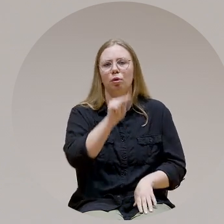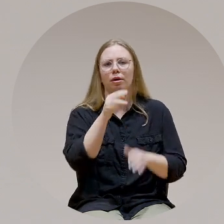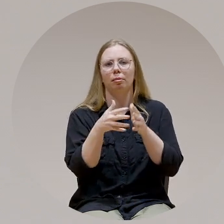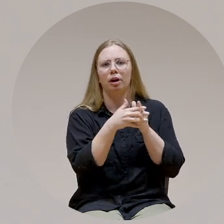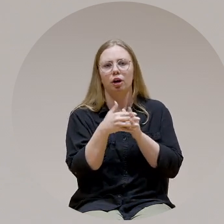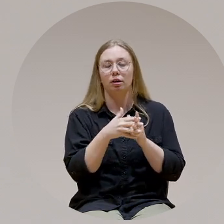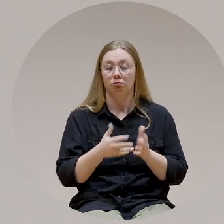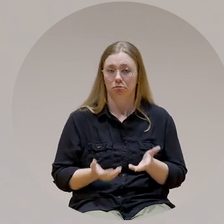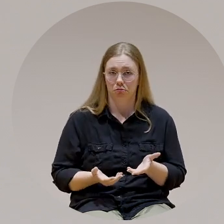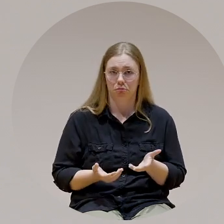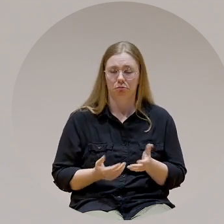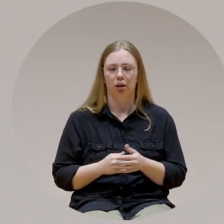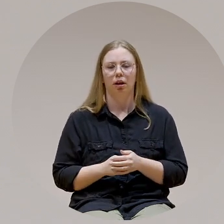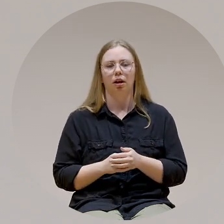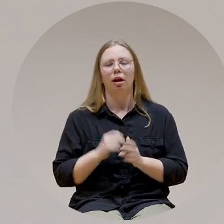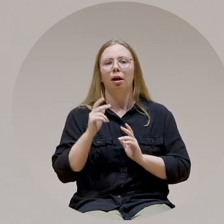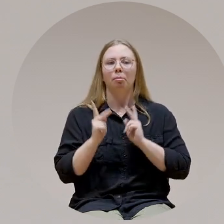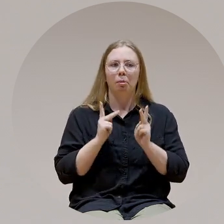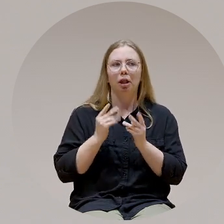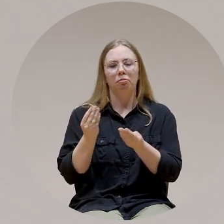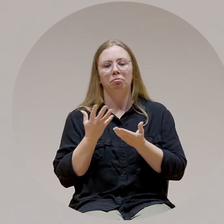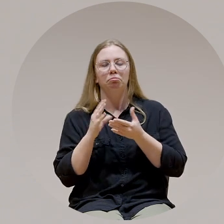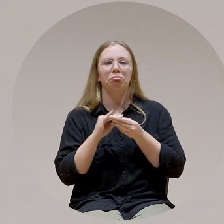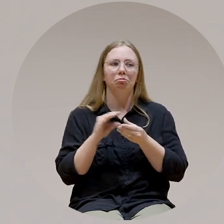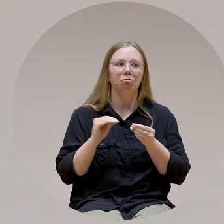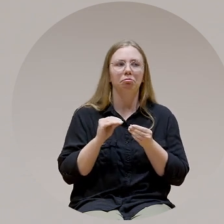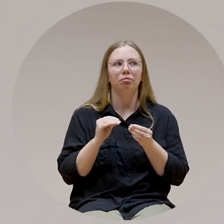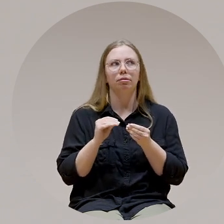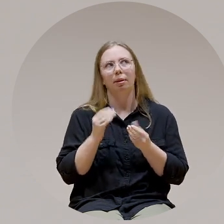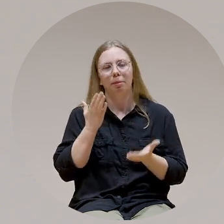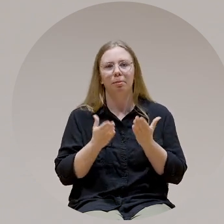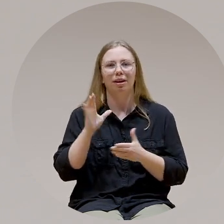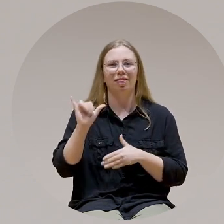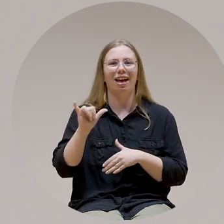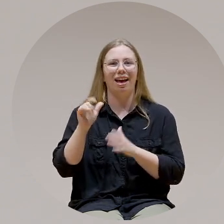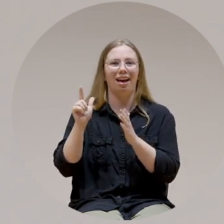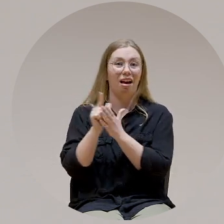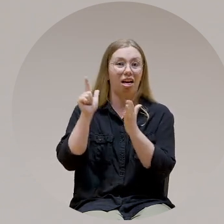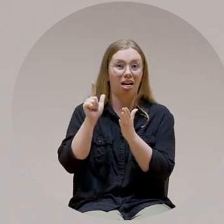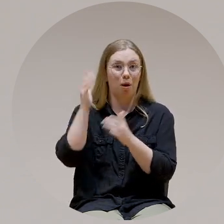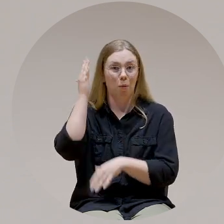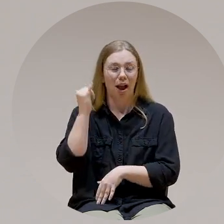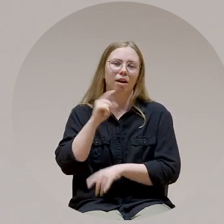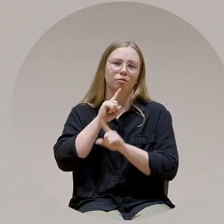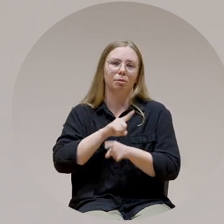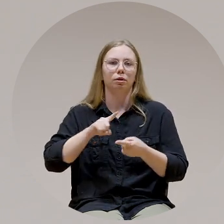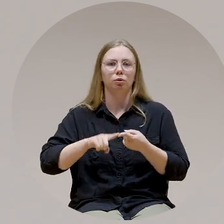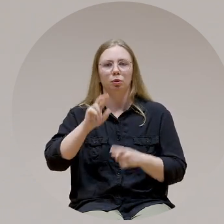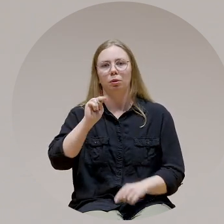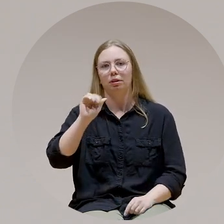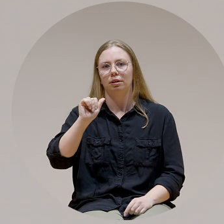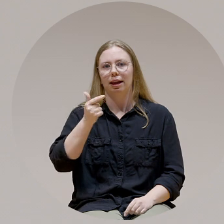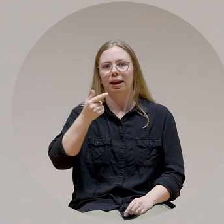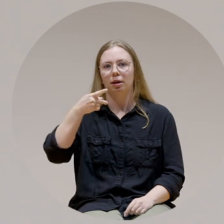was a response, is what I've been told by folks who know better than I do, to NAGPRA being enacted and pressure being put